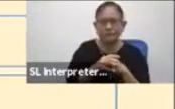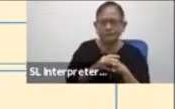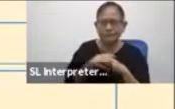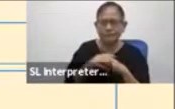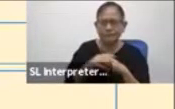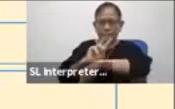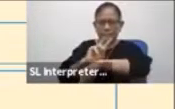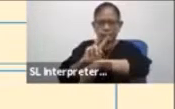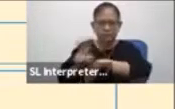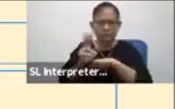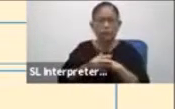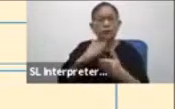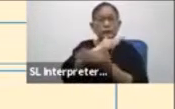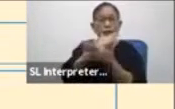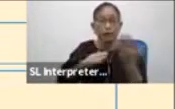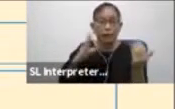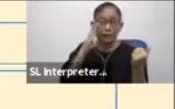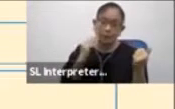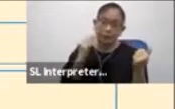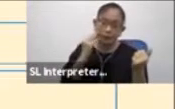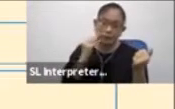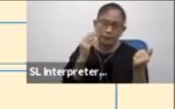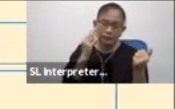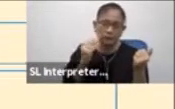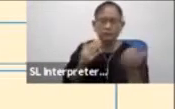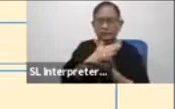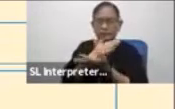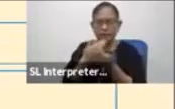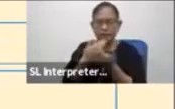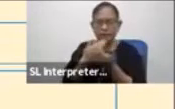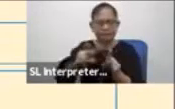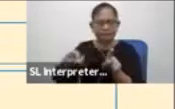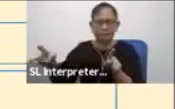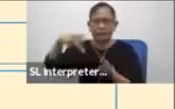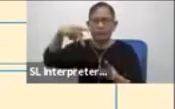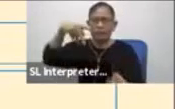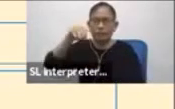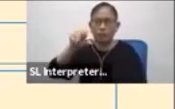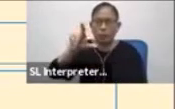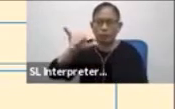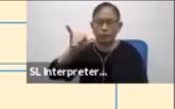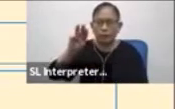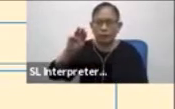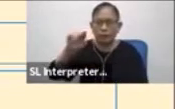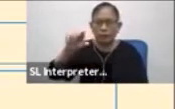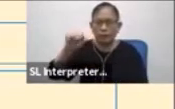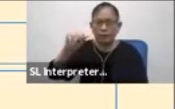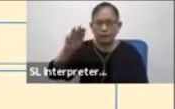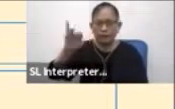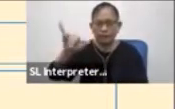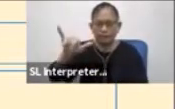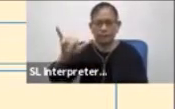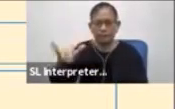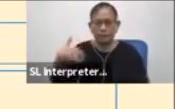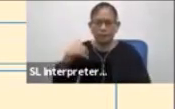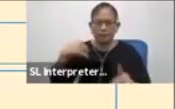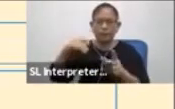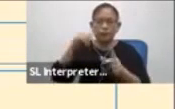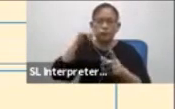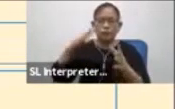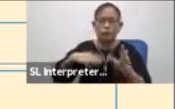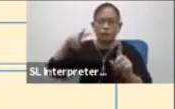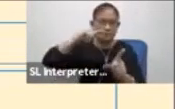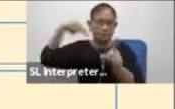Some also experienced illegal polygamy practice. And there were these common perceptions among the